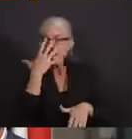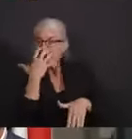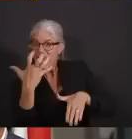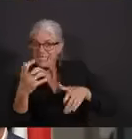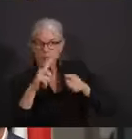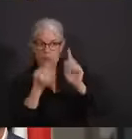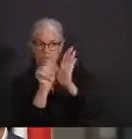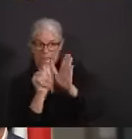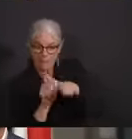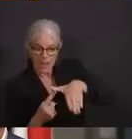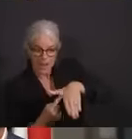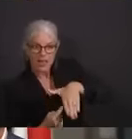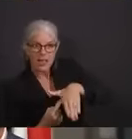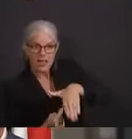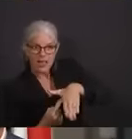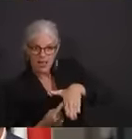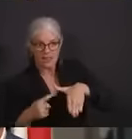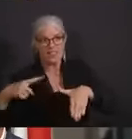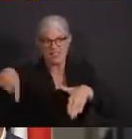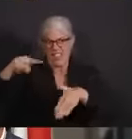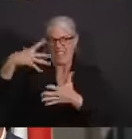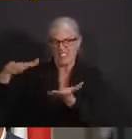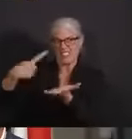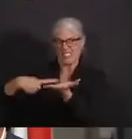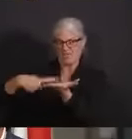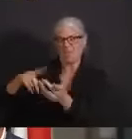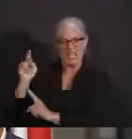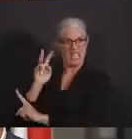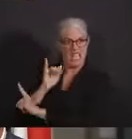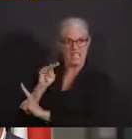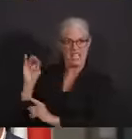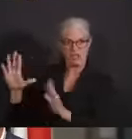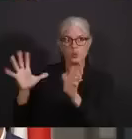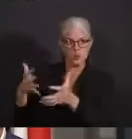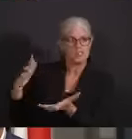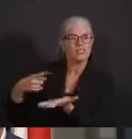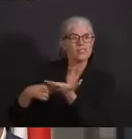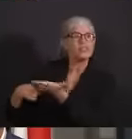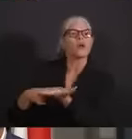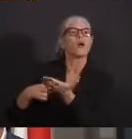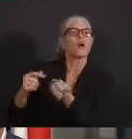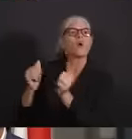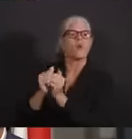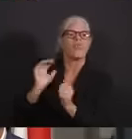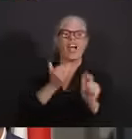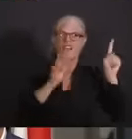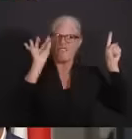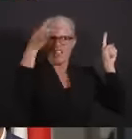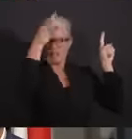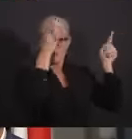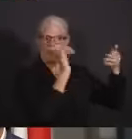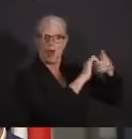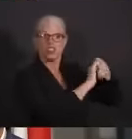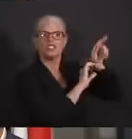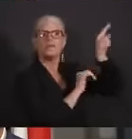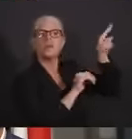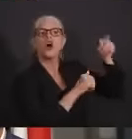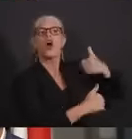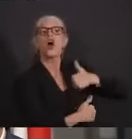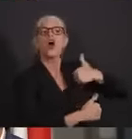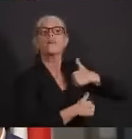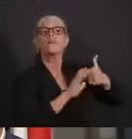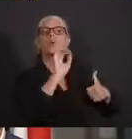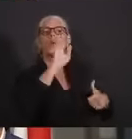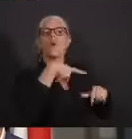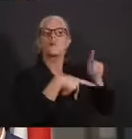We have been discussing, and Kevin and his team have been discussing with our federal partners like the Army Corps and some of these